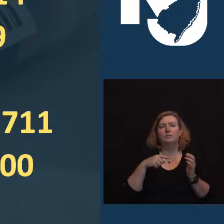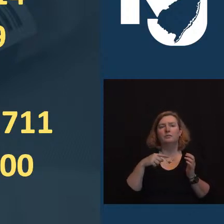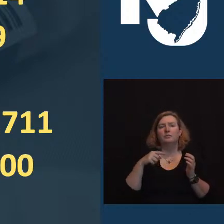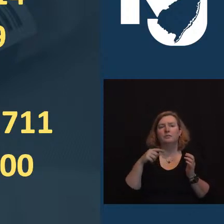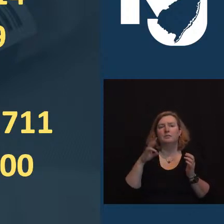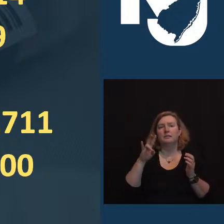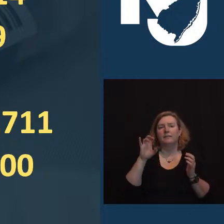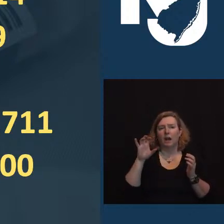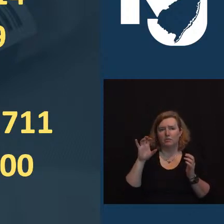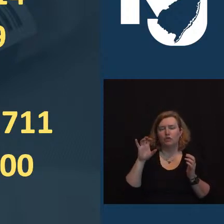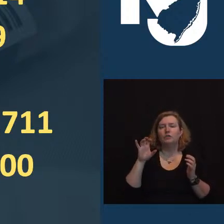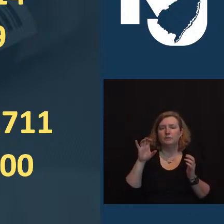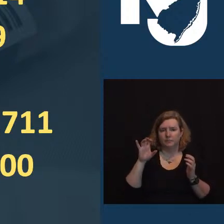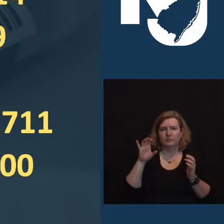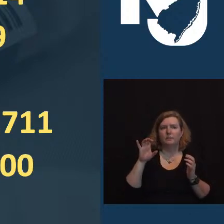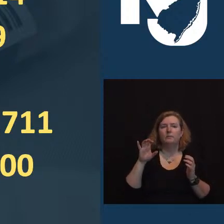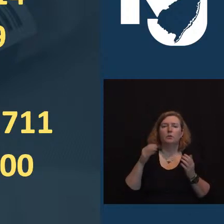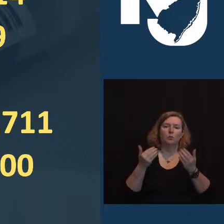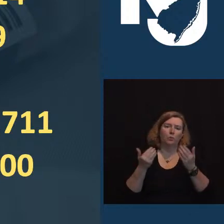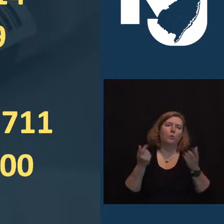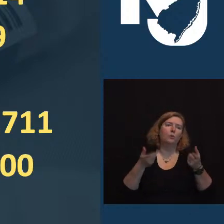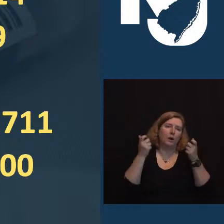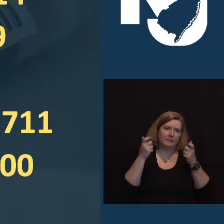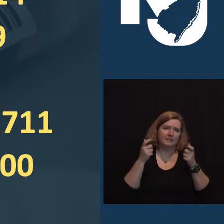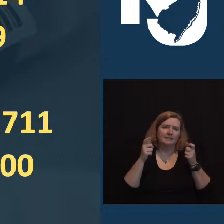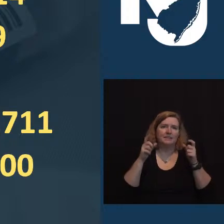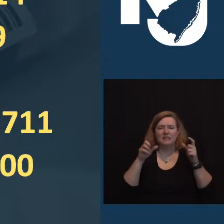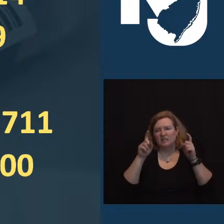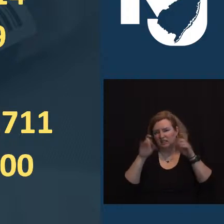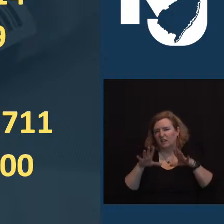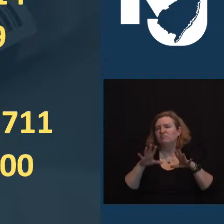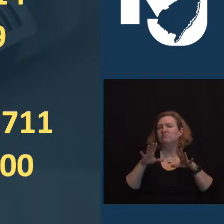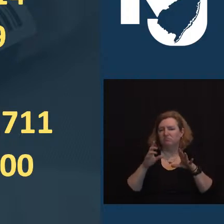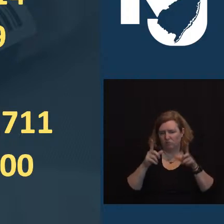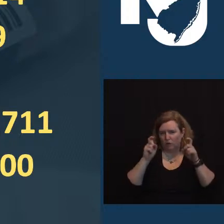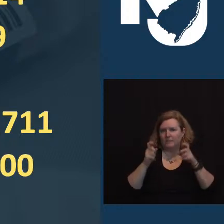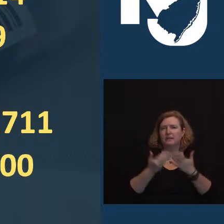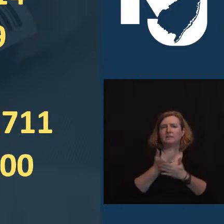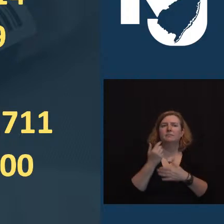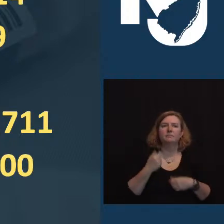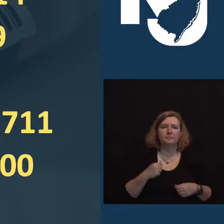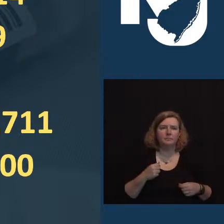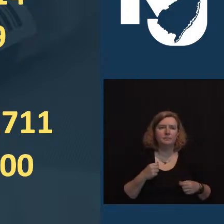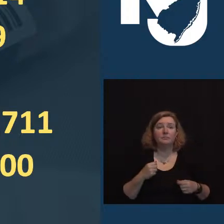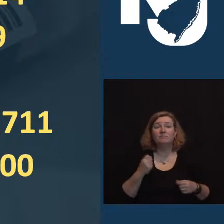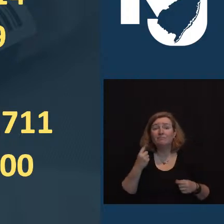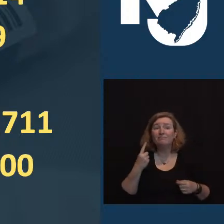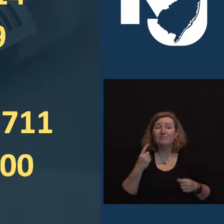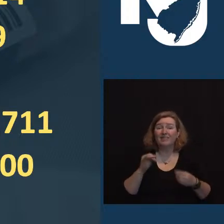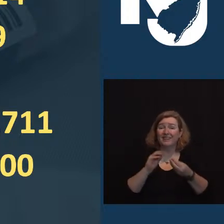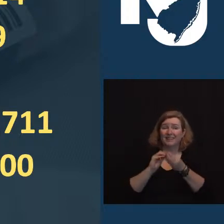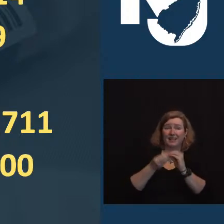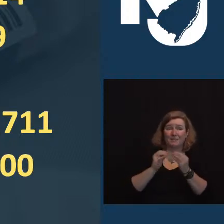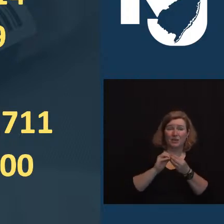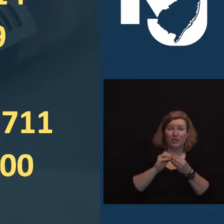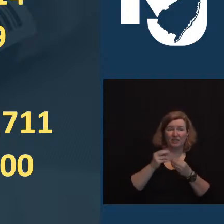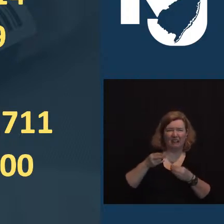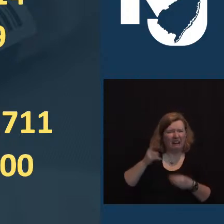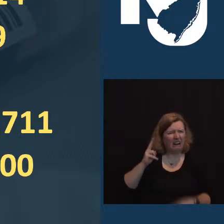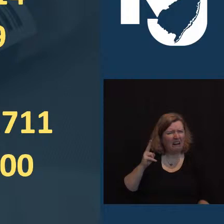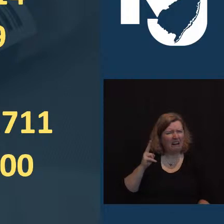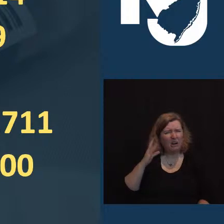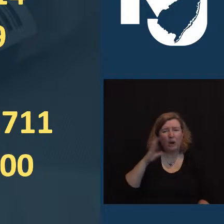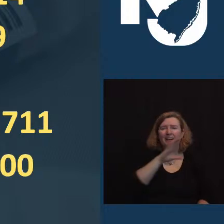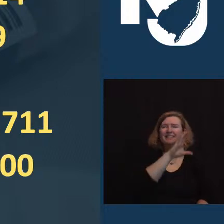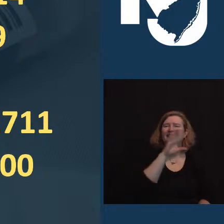Before anyone jumps in reaction to this number is high as the Communicable Disease Service, which collects and reports this data,